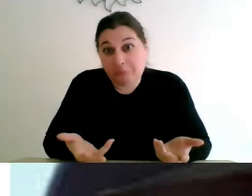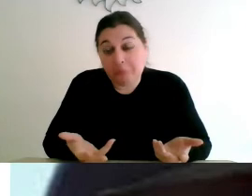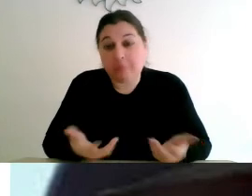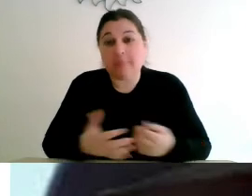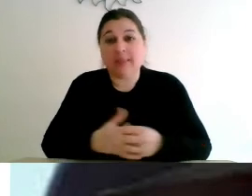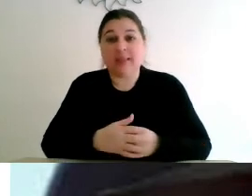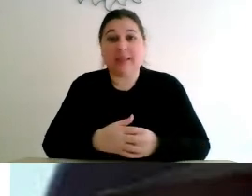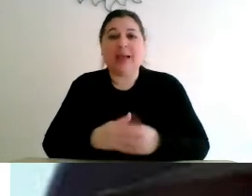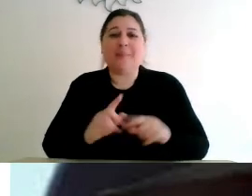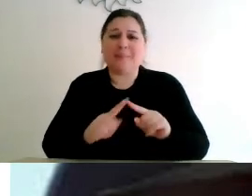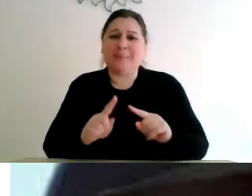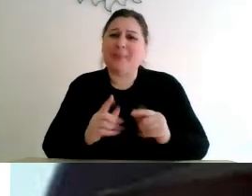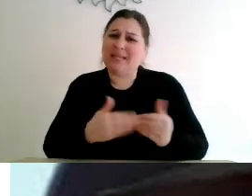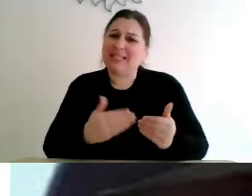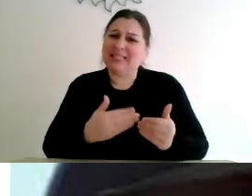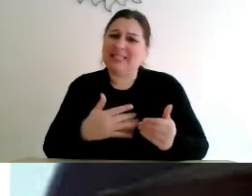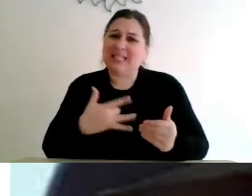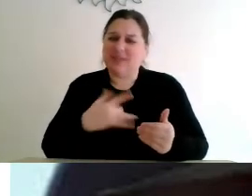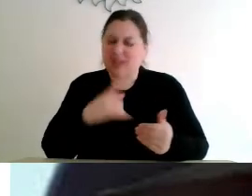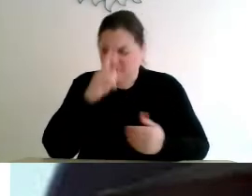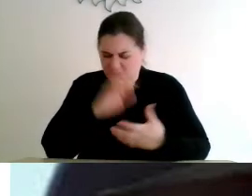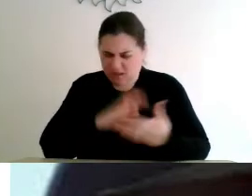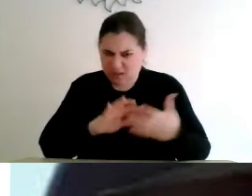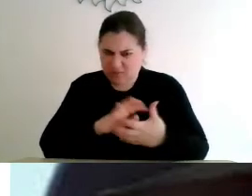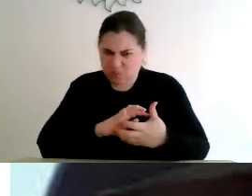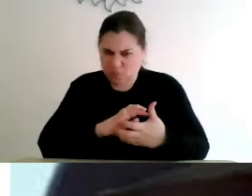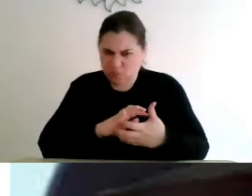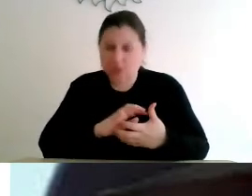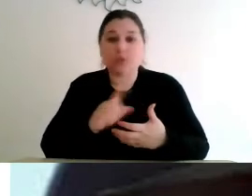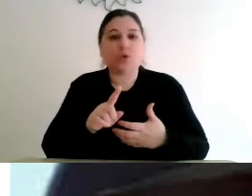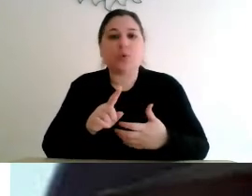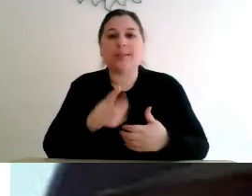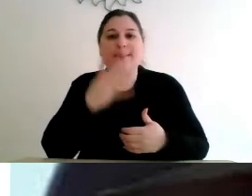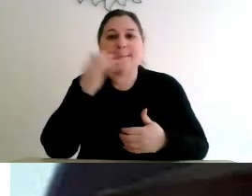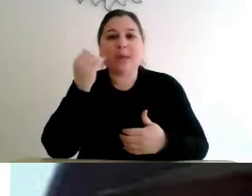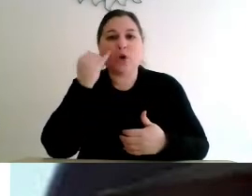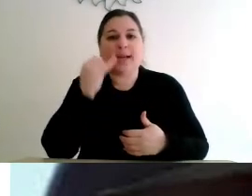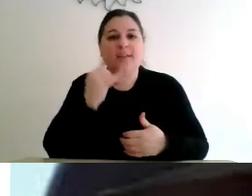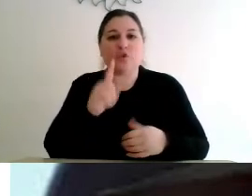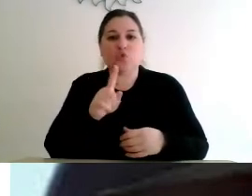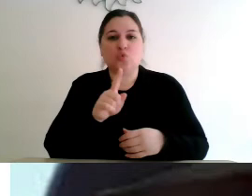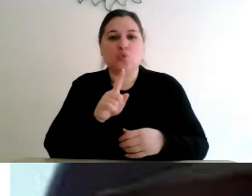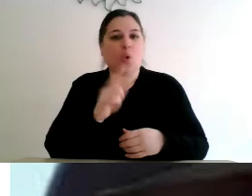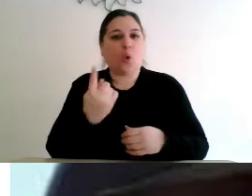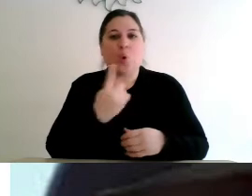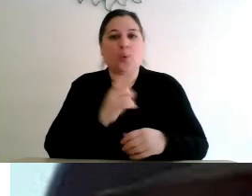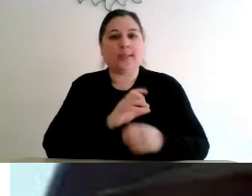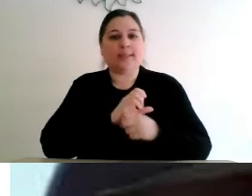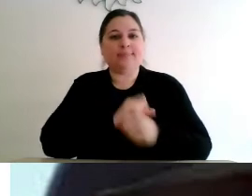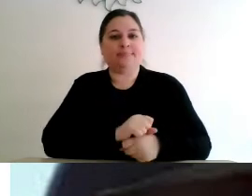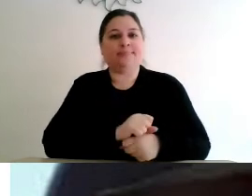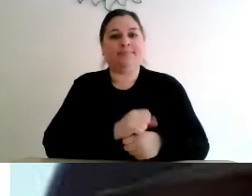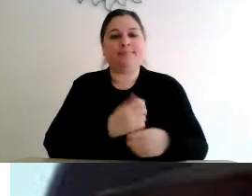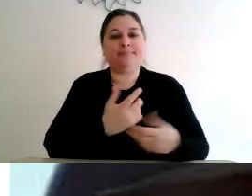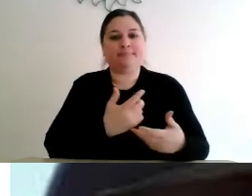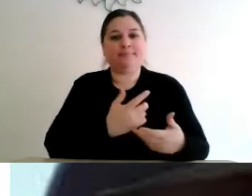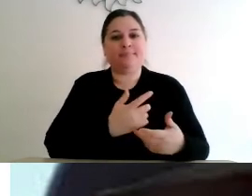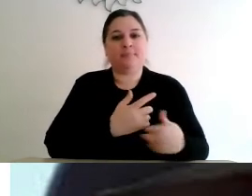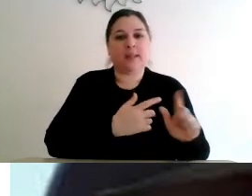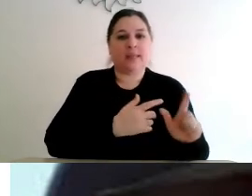They're both true statements, but it's easy to get confused, so just read it from left to right because that's how we will be doing it in